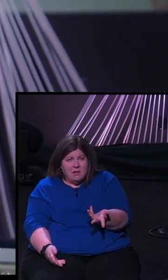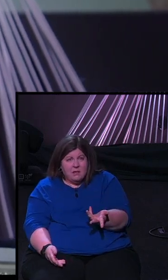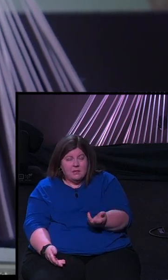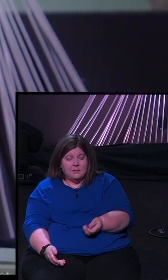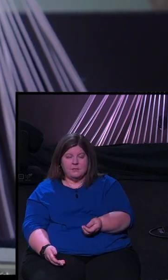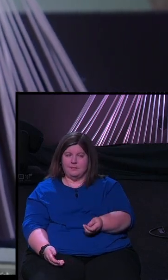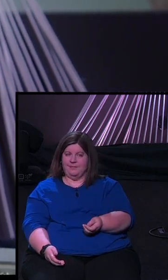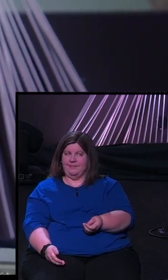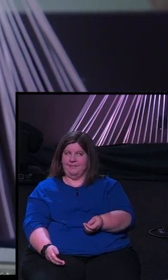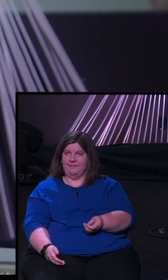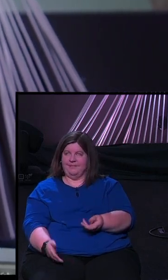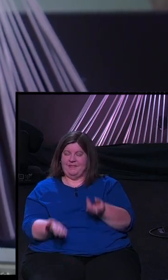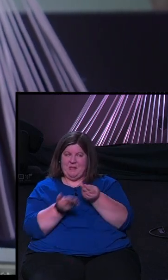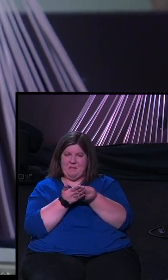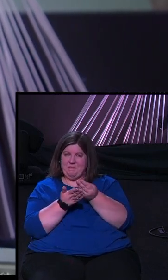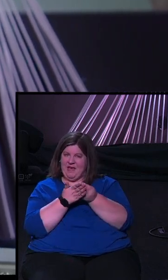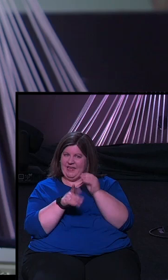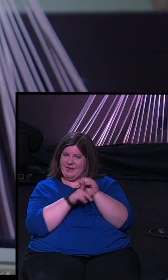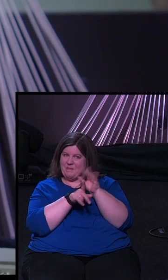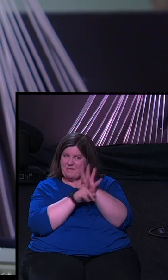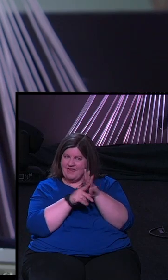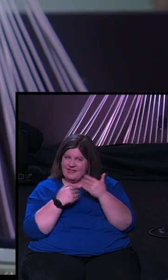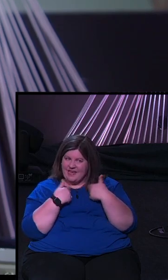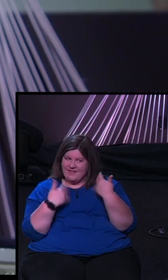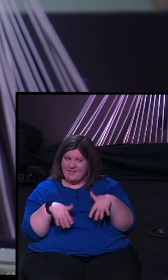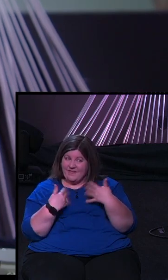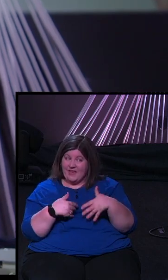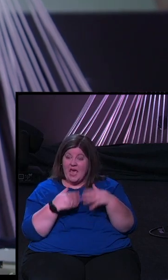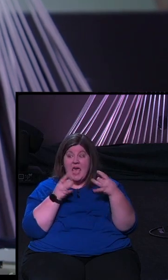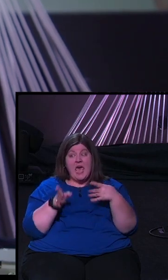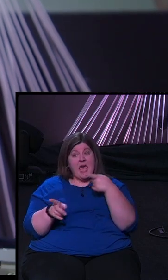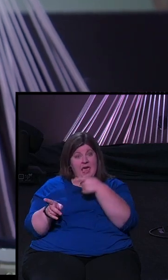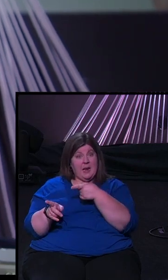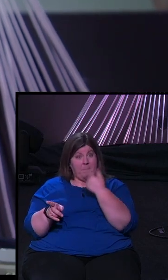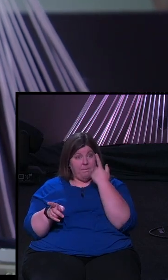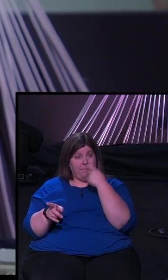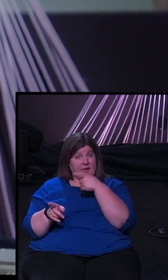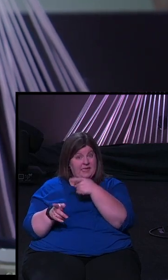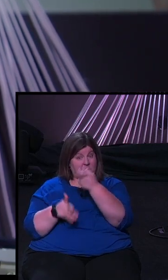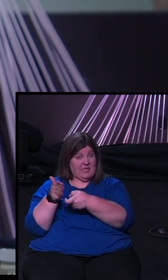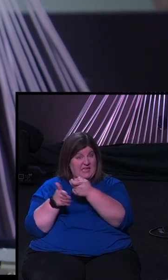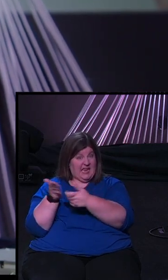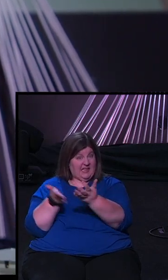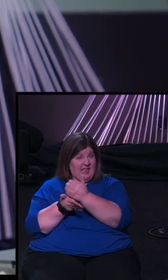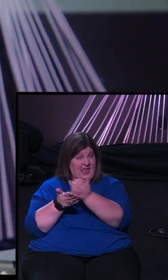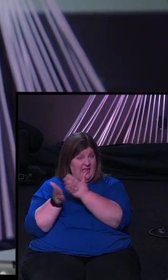Money does something interesting, doesn't it? Did they hate him because he was the tax accountant?